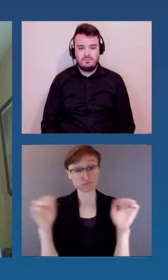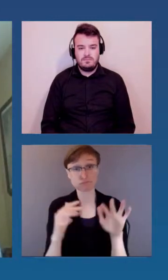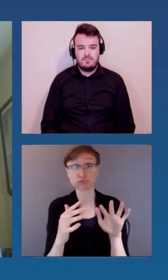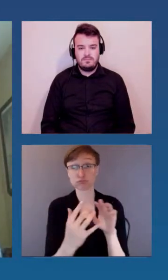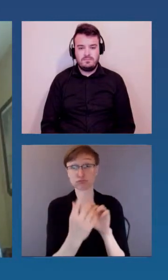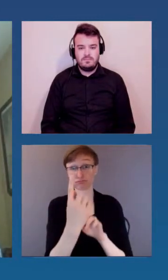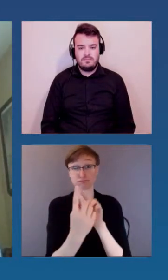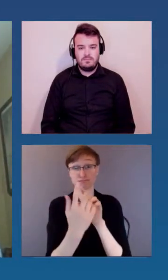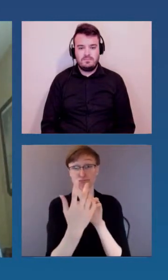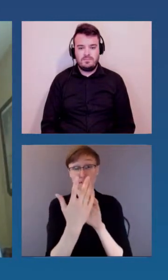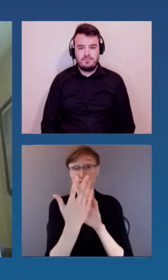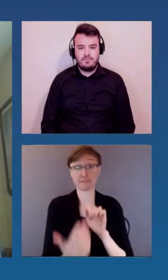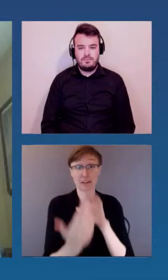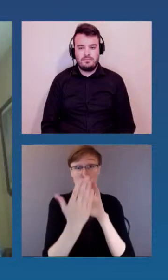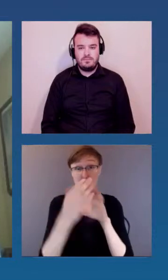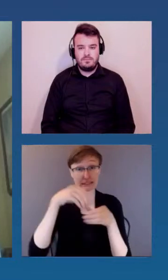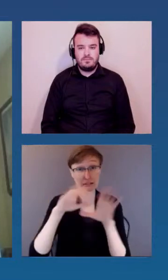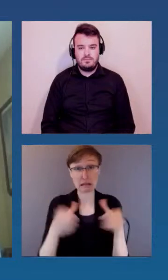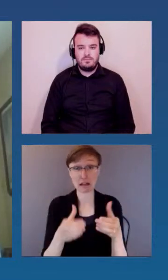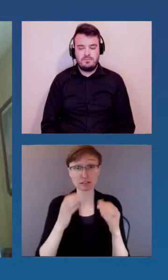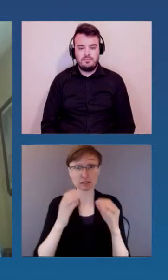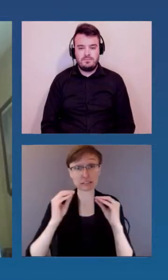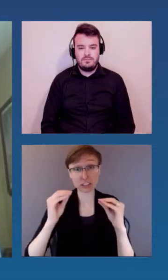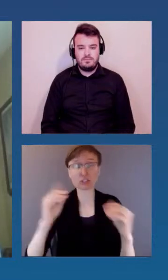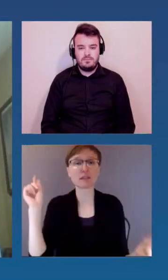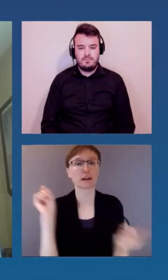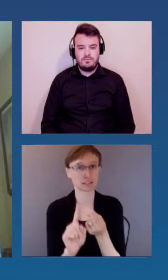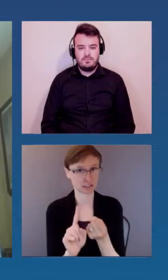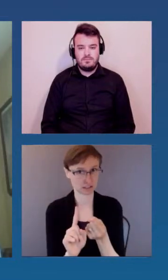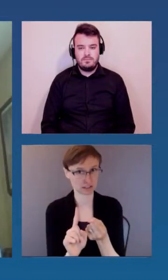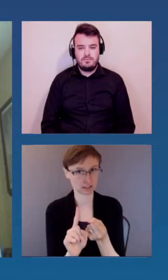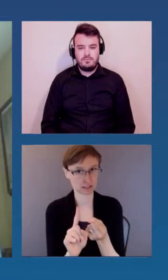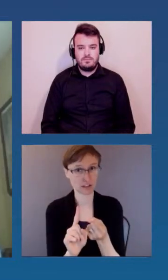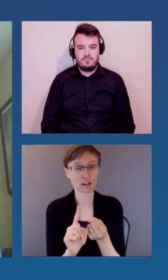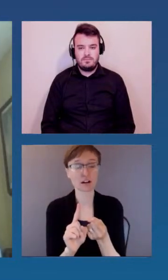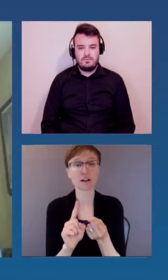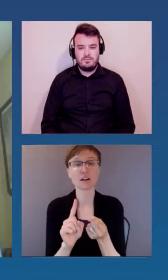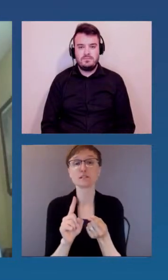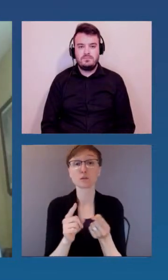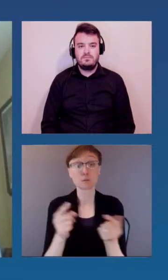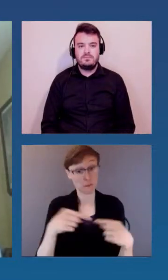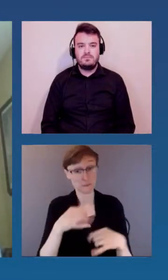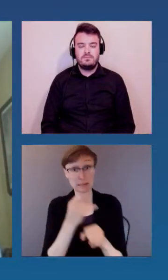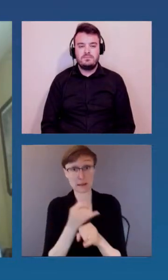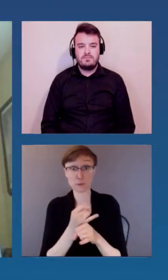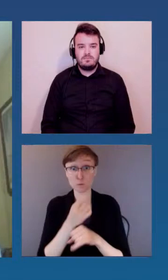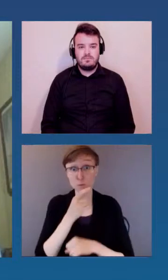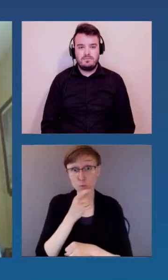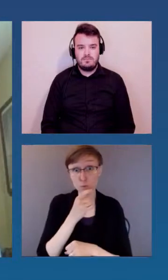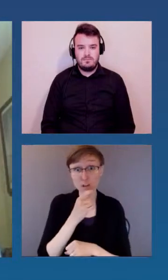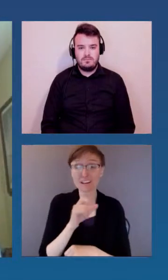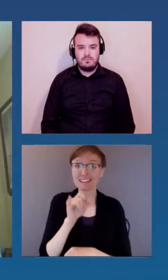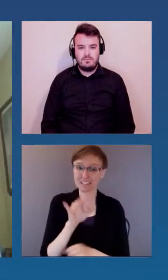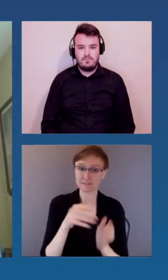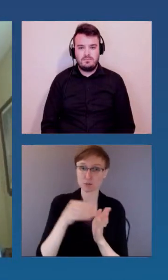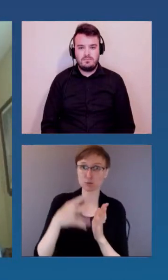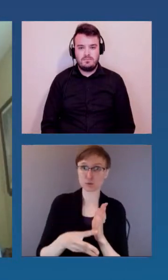other safe. I know that a big part of the normal campus experience is people, meeting old friends, discovering new